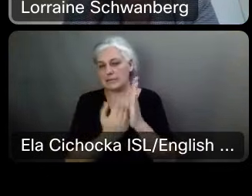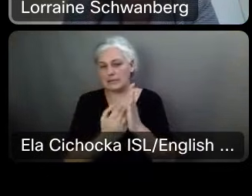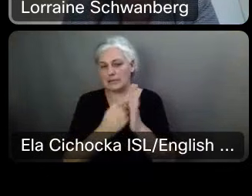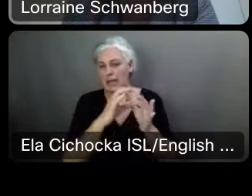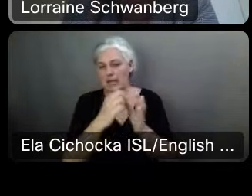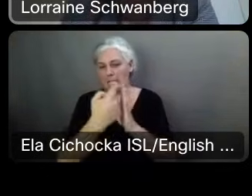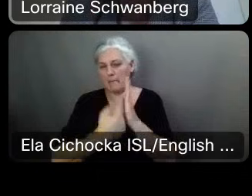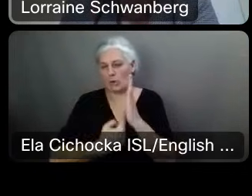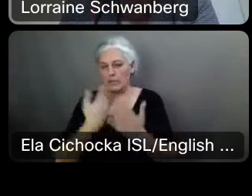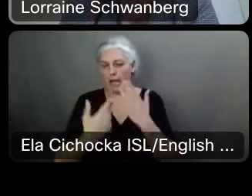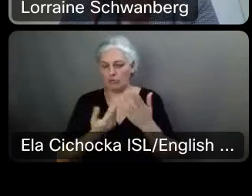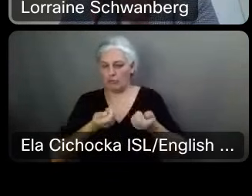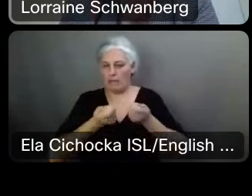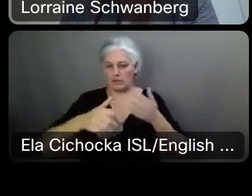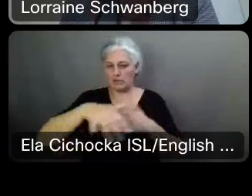Okay.